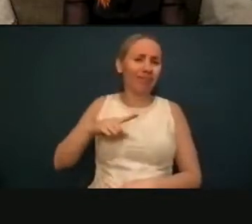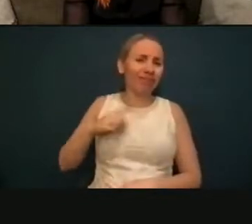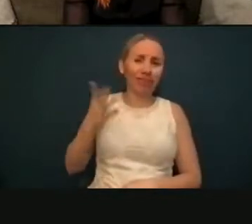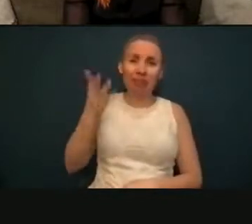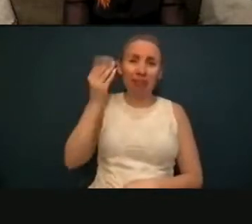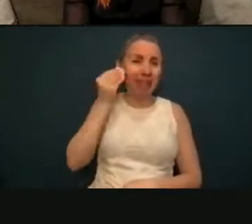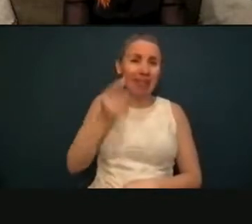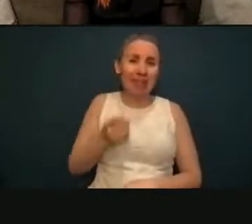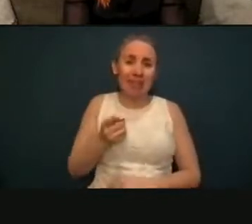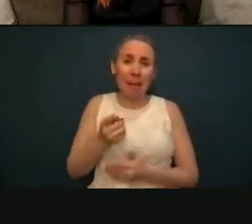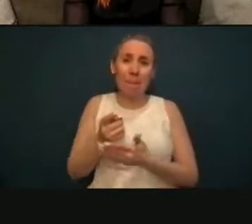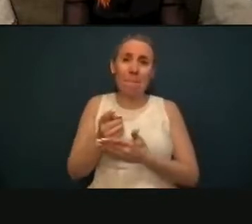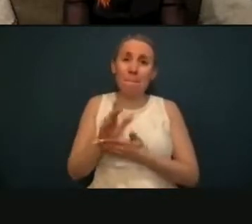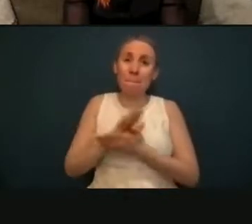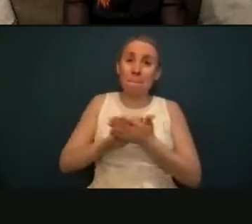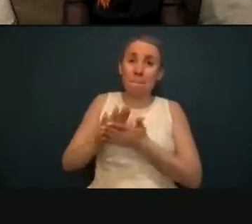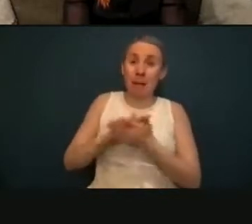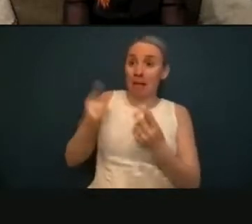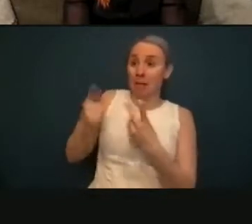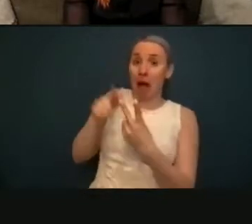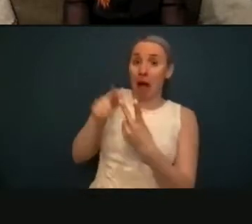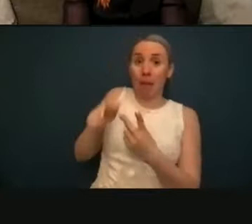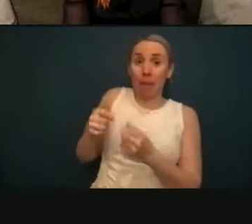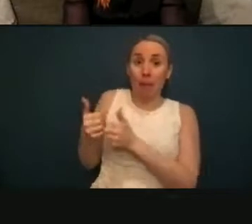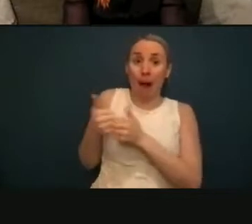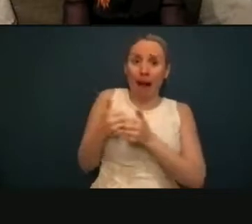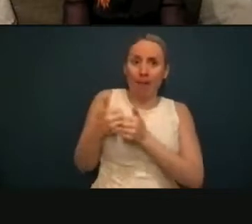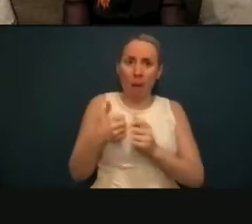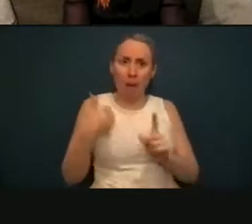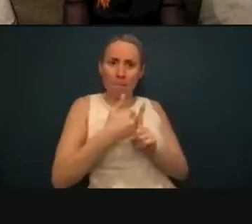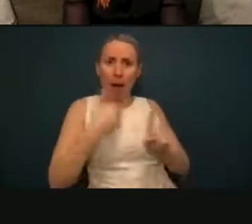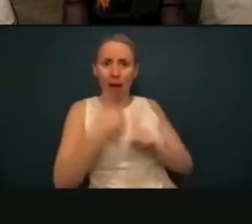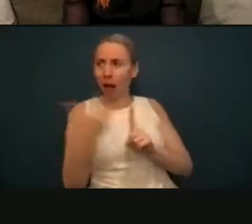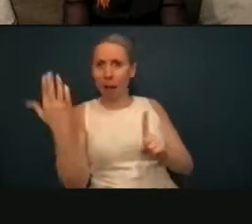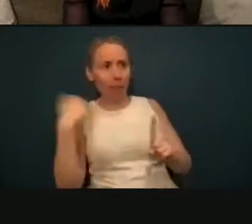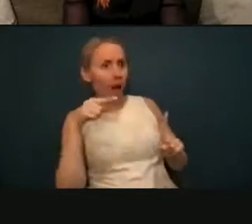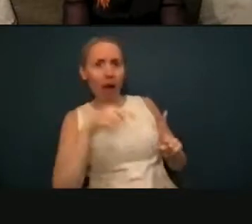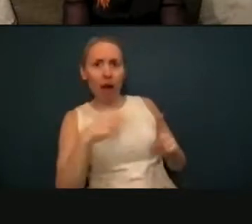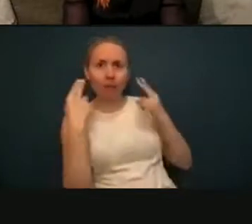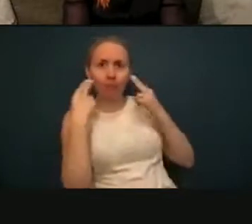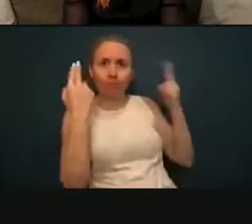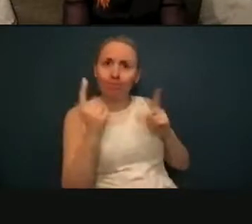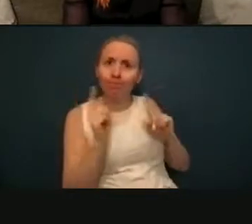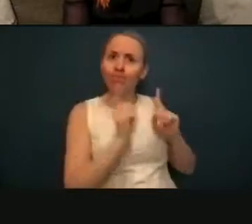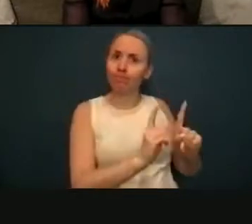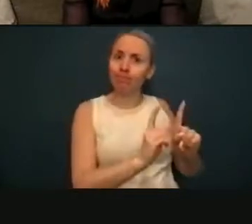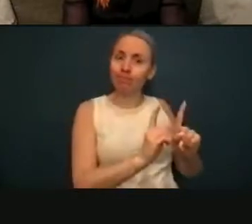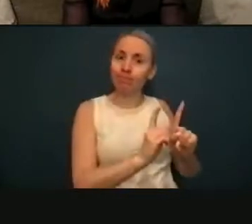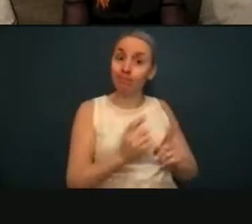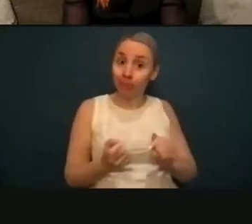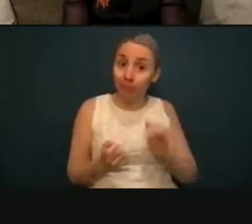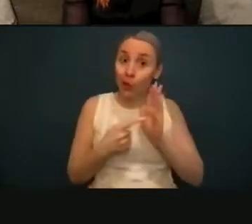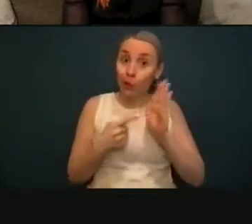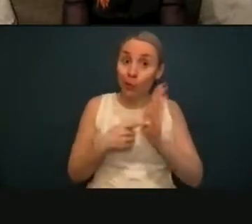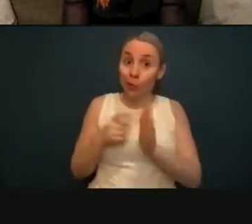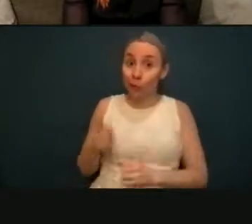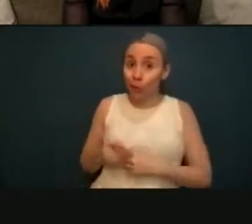have people backing you up and advocating for you as well, just to the point so that